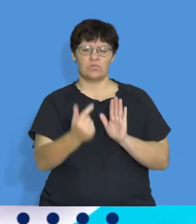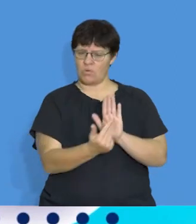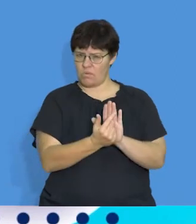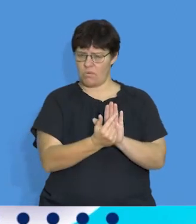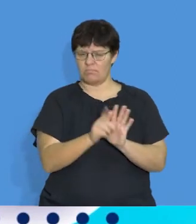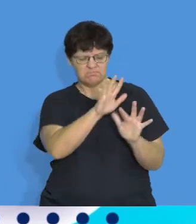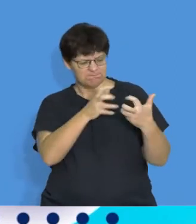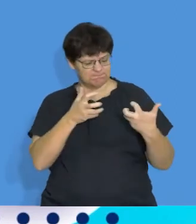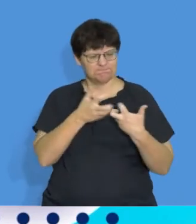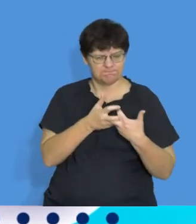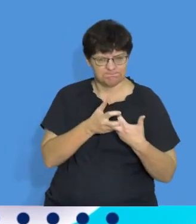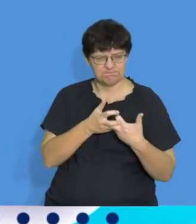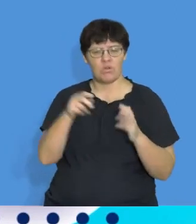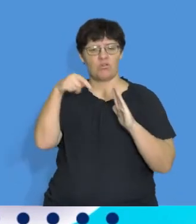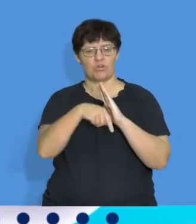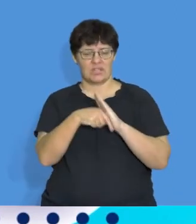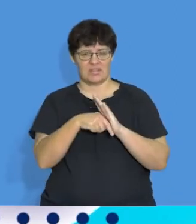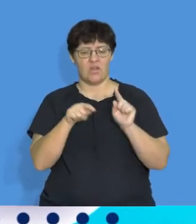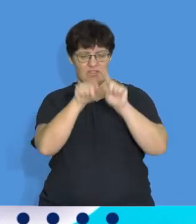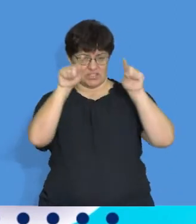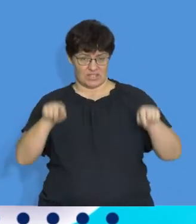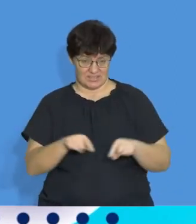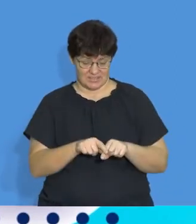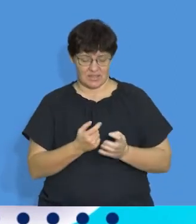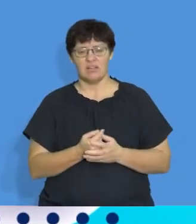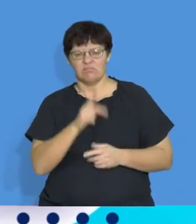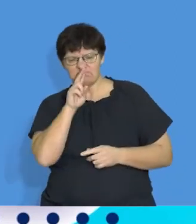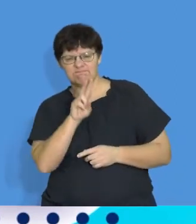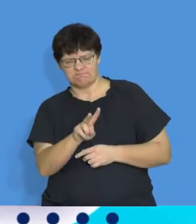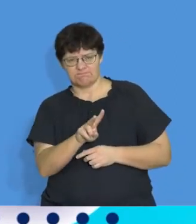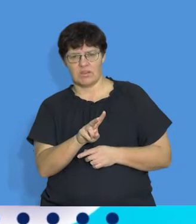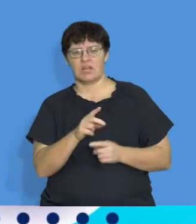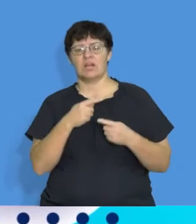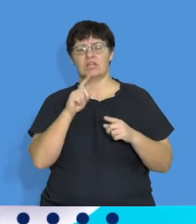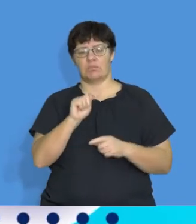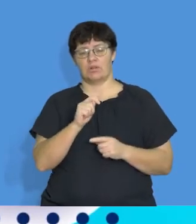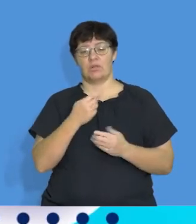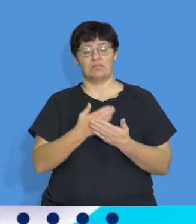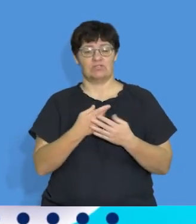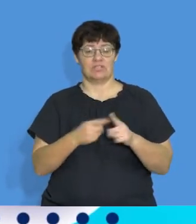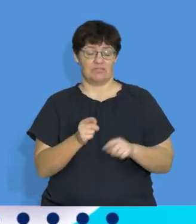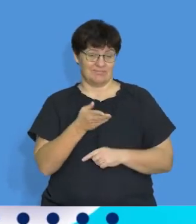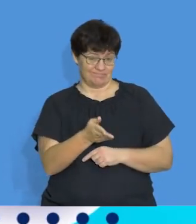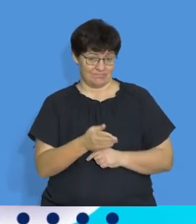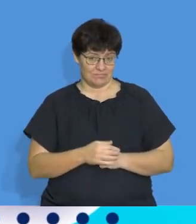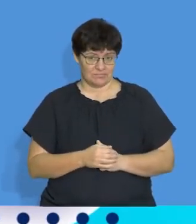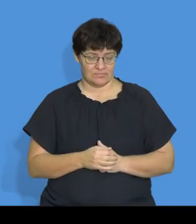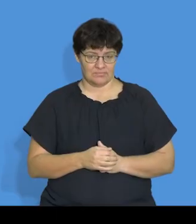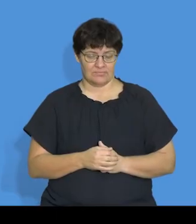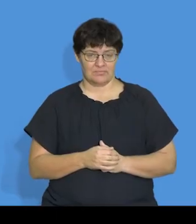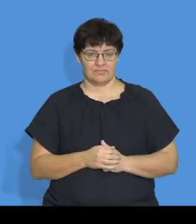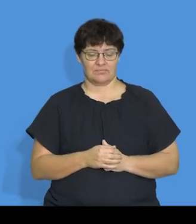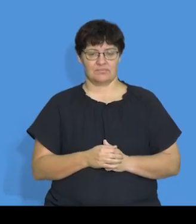it fits into the context of circuit in as far as, you know, terminal potential difference is concerned.